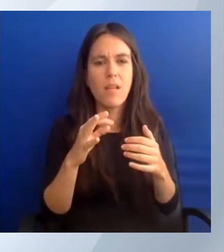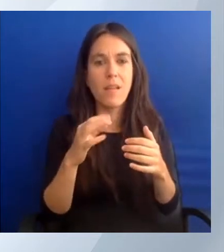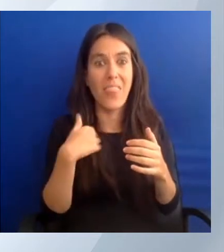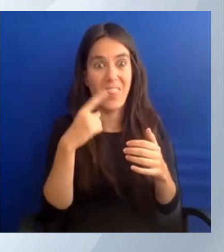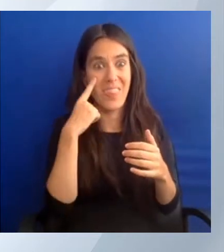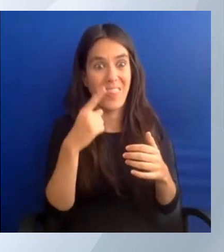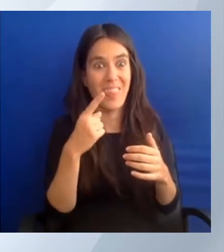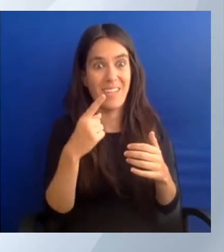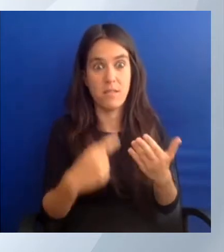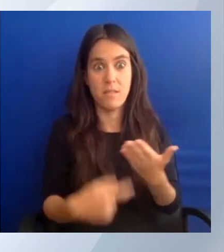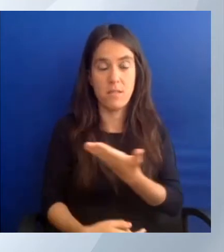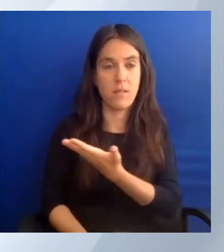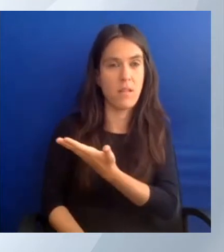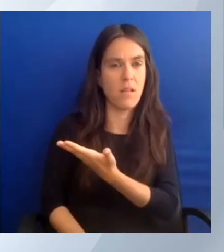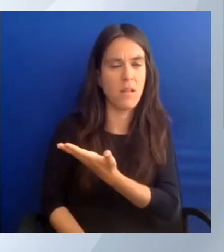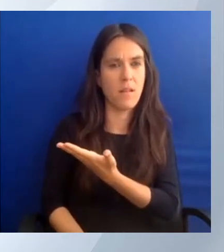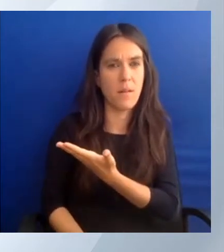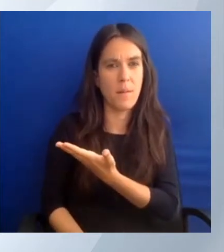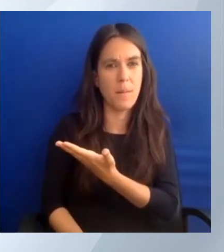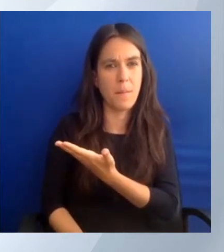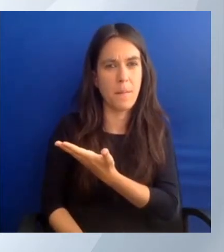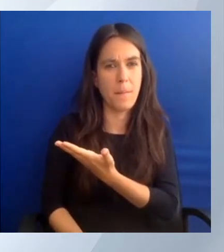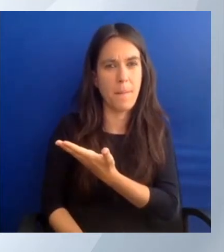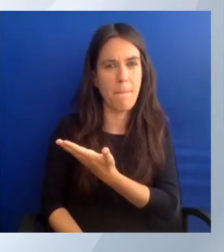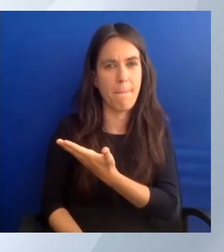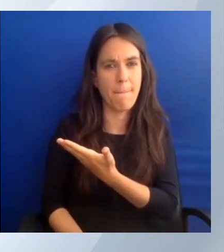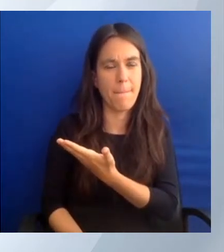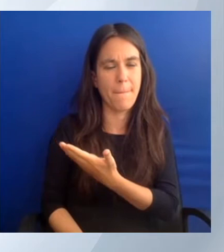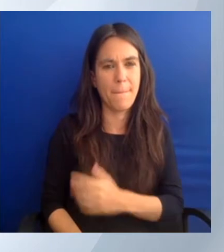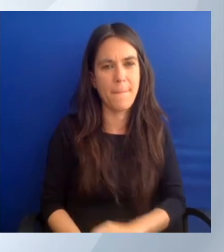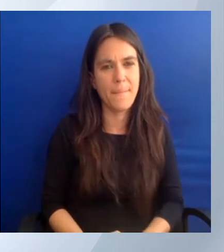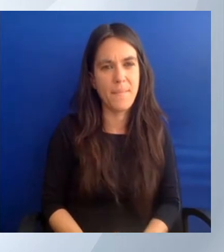application, I'm posting